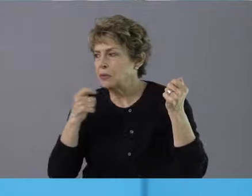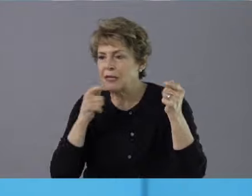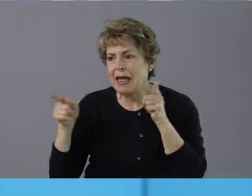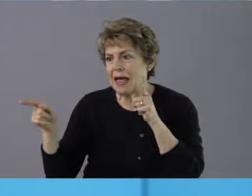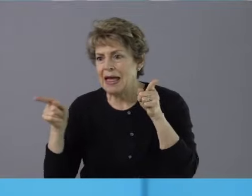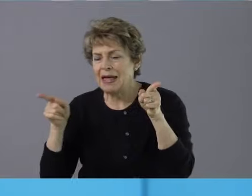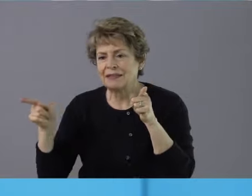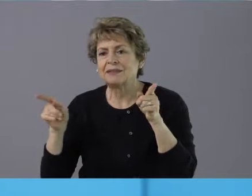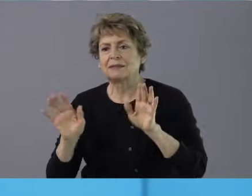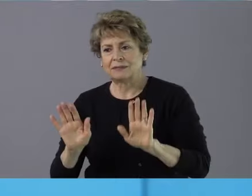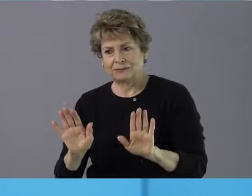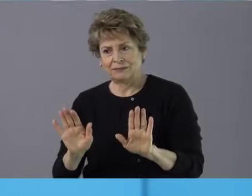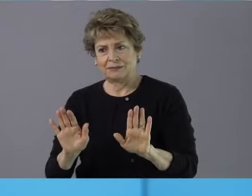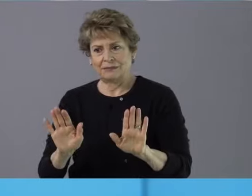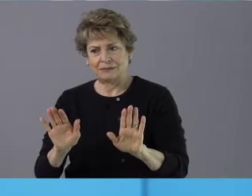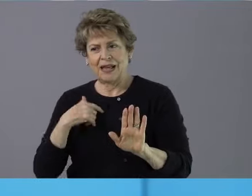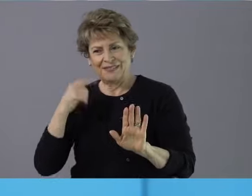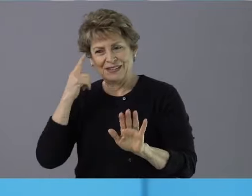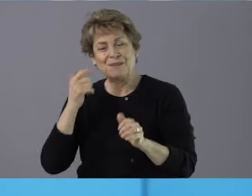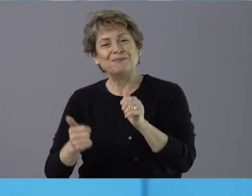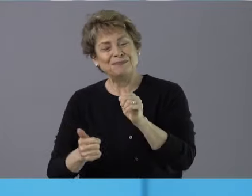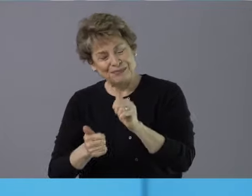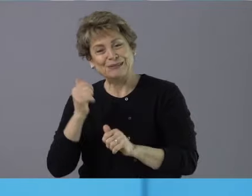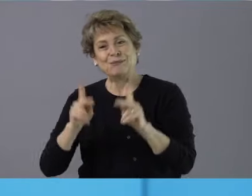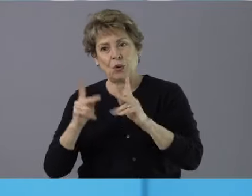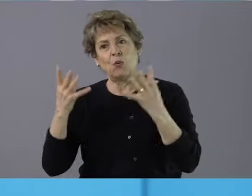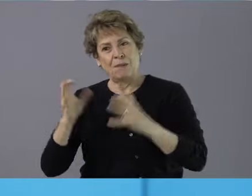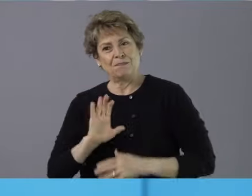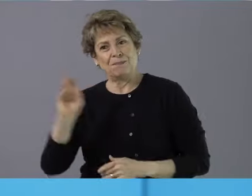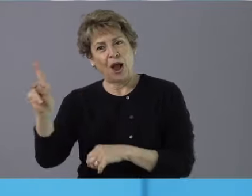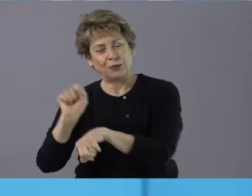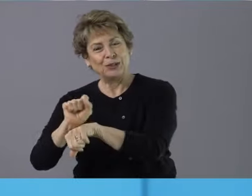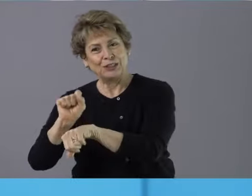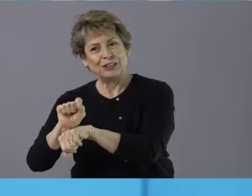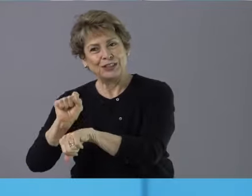their job if they are able. And in the last month, we've seen